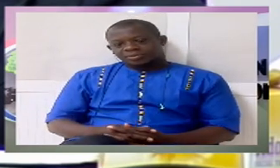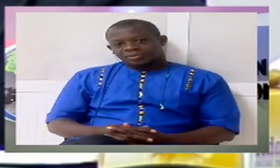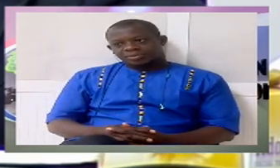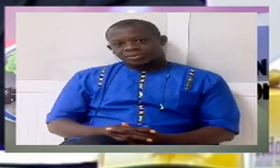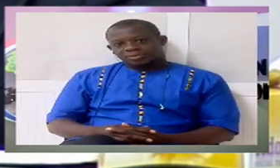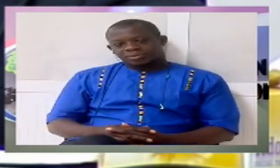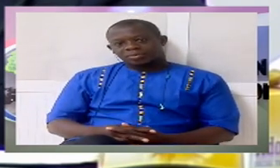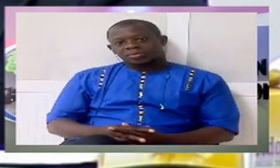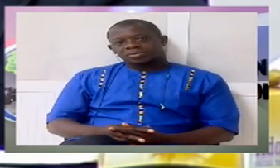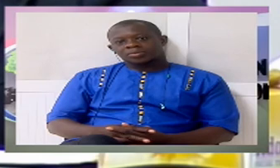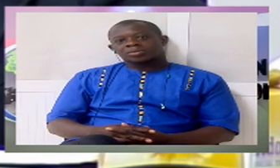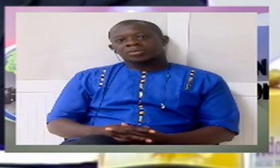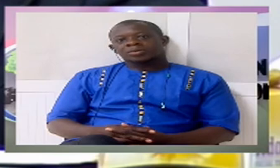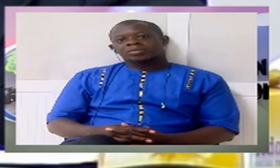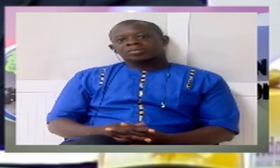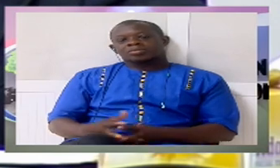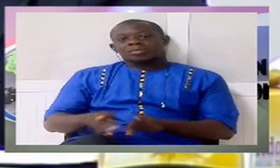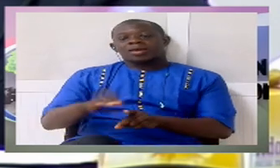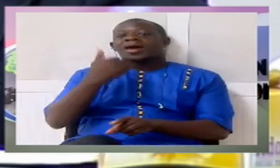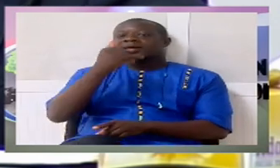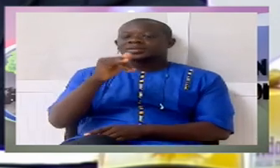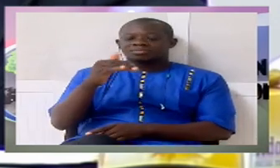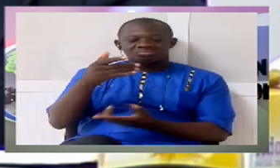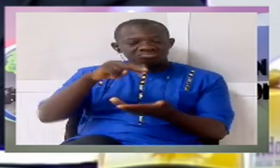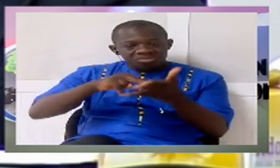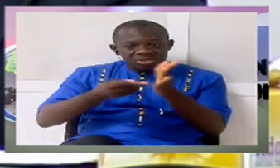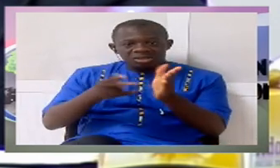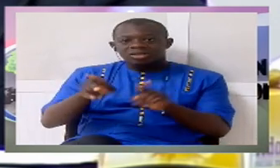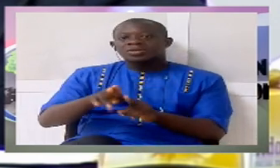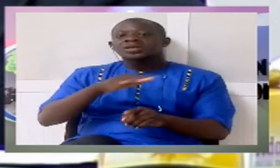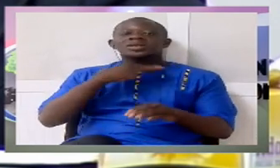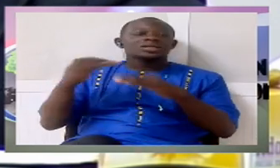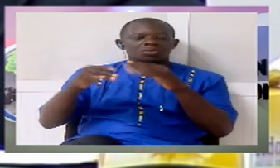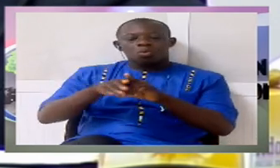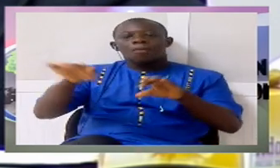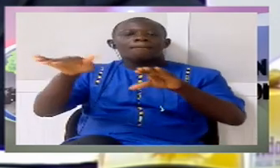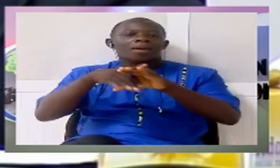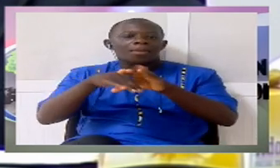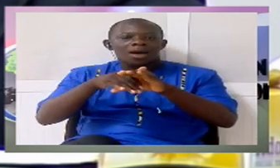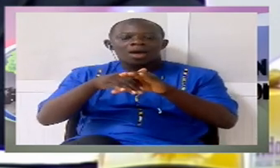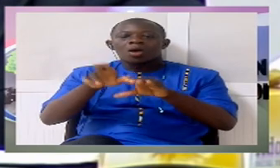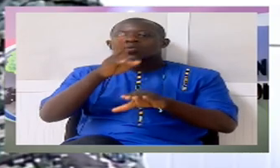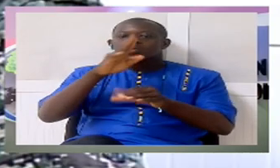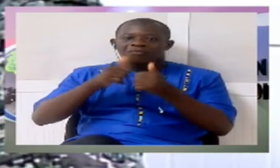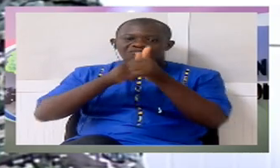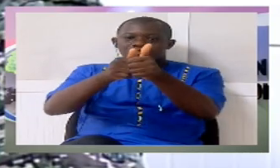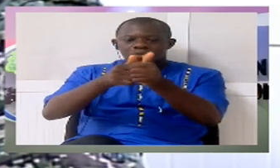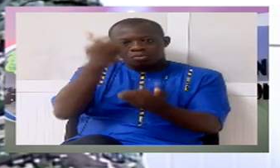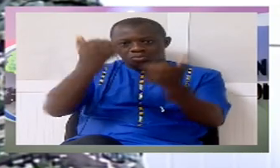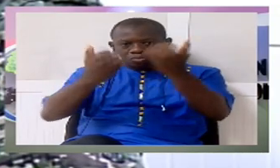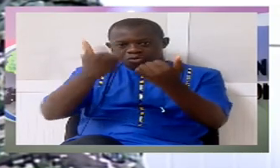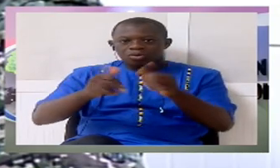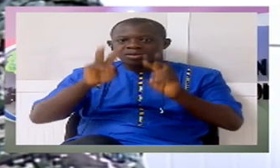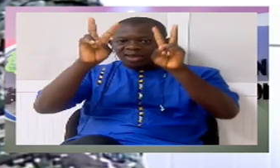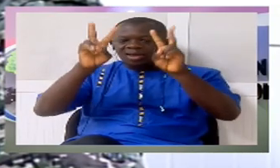Is it not the case that the killings by members of the convoy continued? Ndax nekut ne ganaw bu Allemand